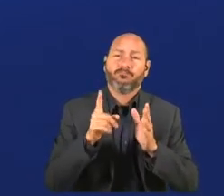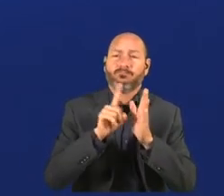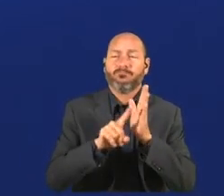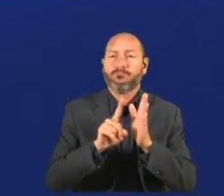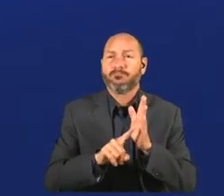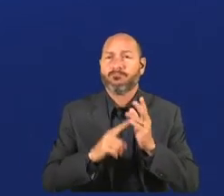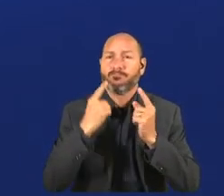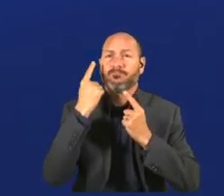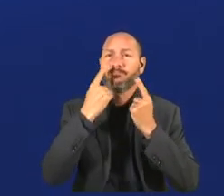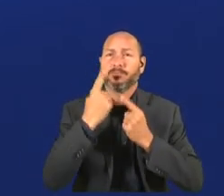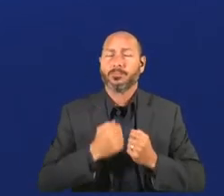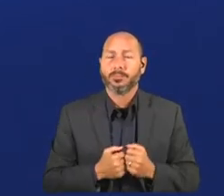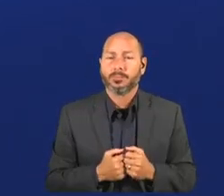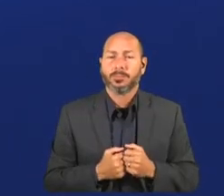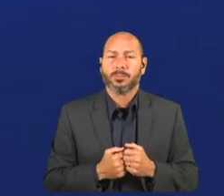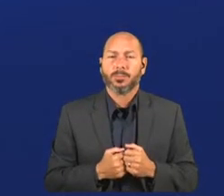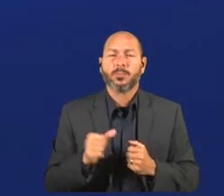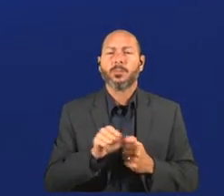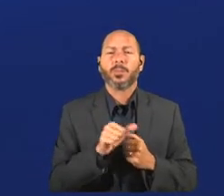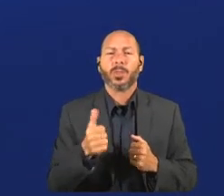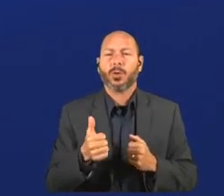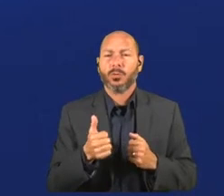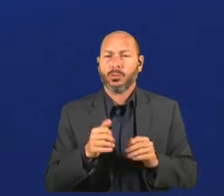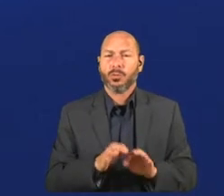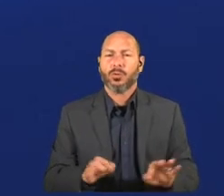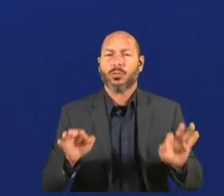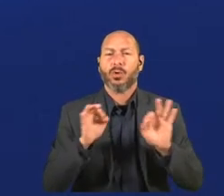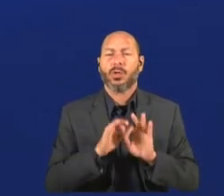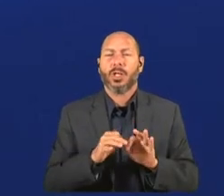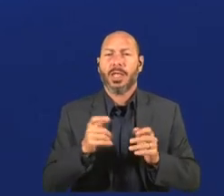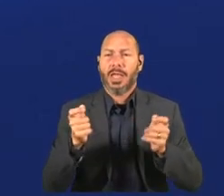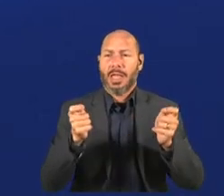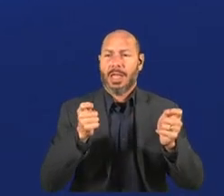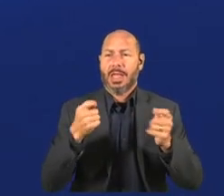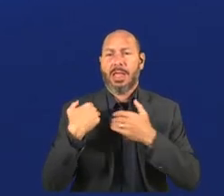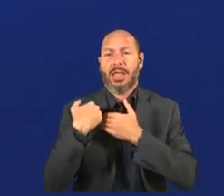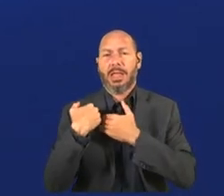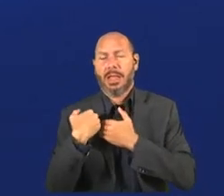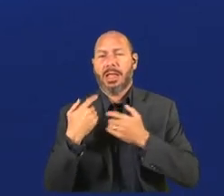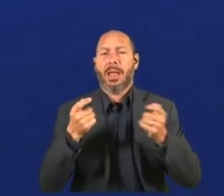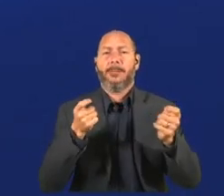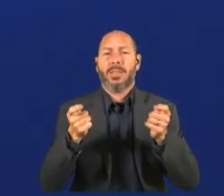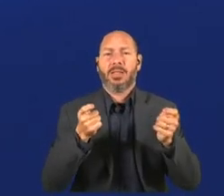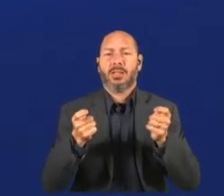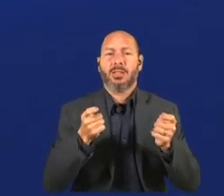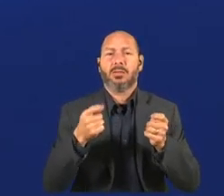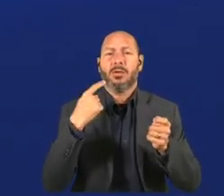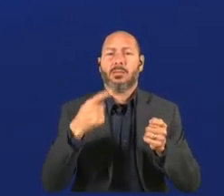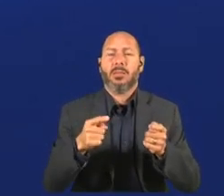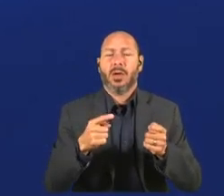One of the things that we looked at was the administrative burden over the physicians and each one of the providers. So when you look